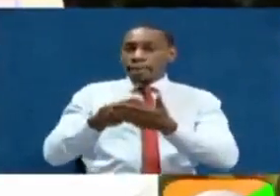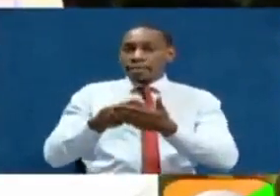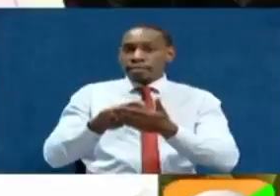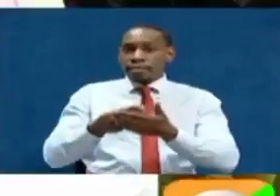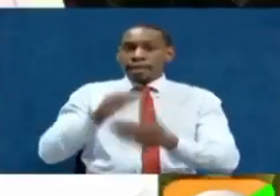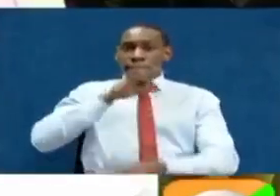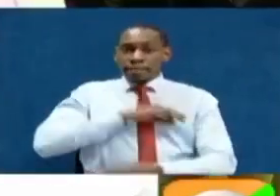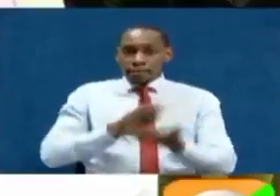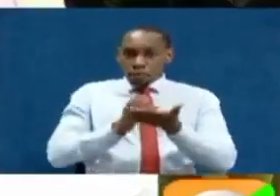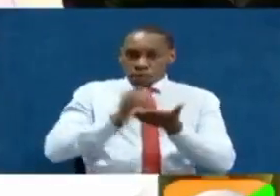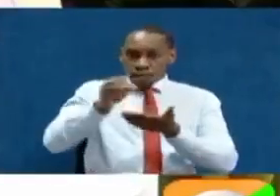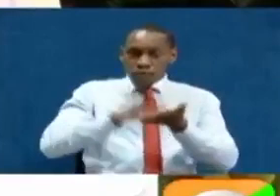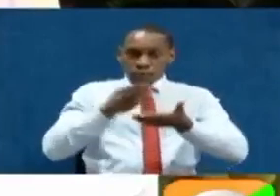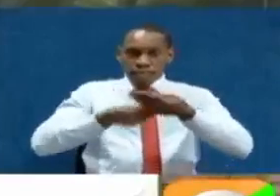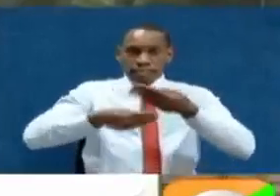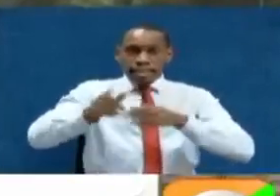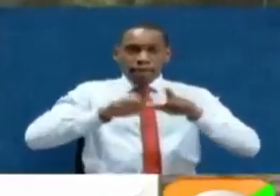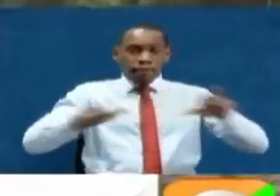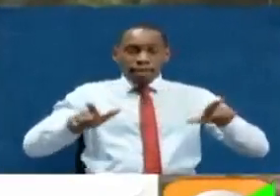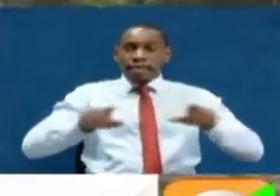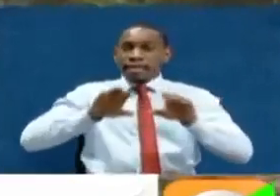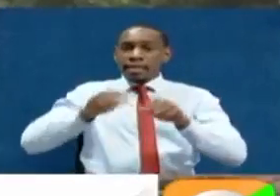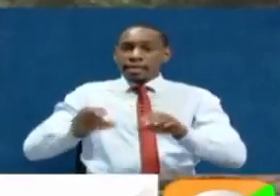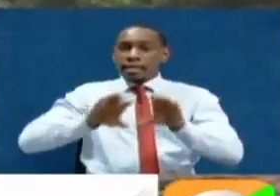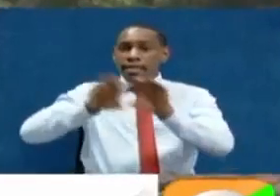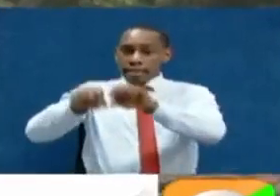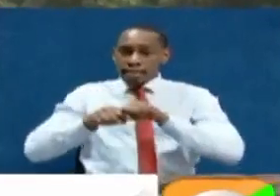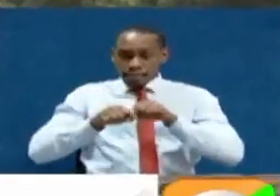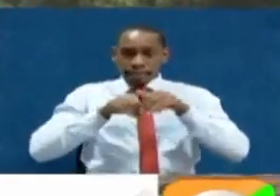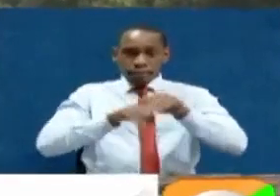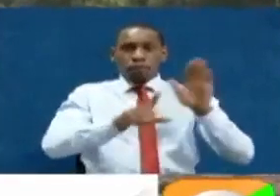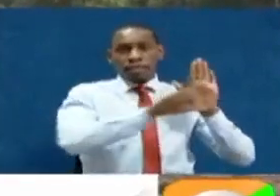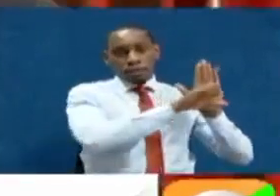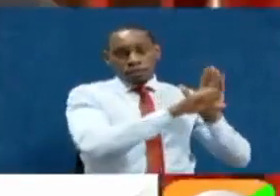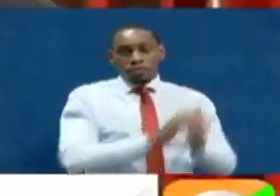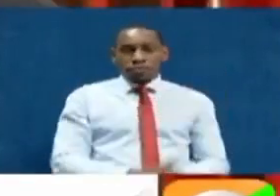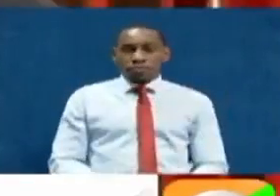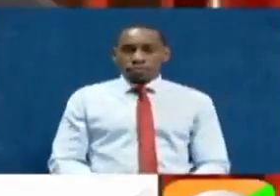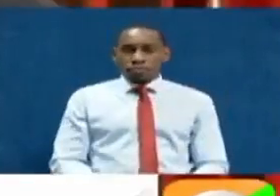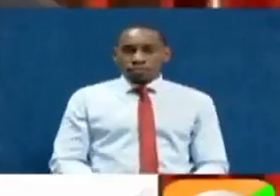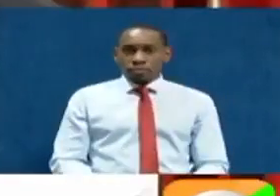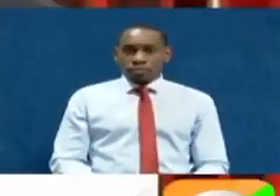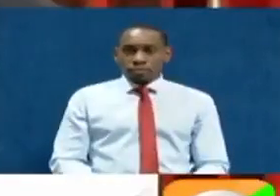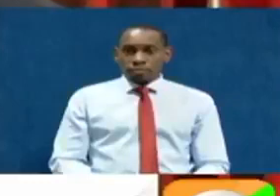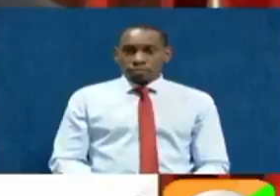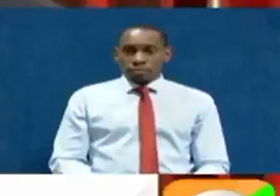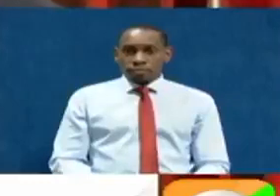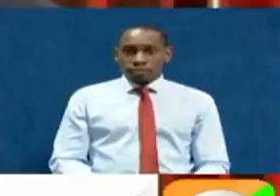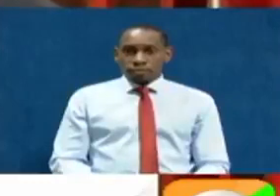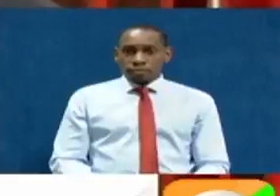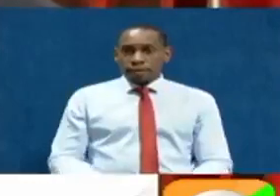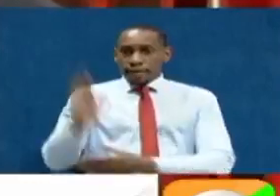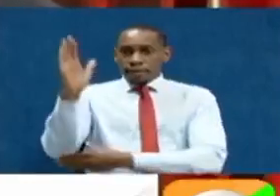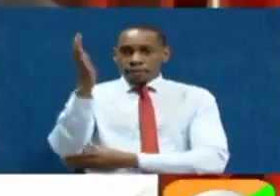in the allocation and sale of the land recovered in accordance with the law. Any part of the forest that has not